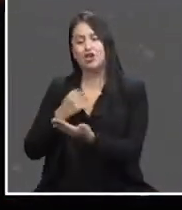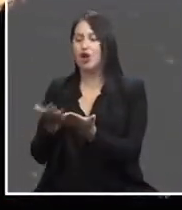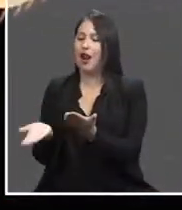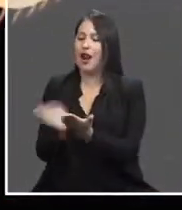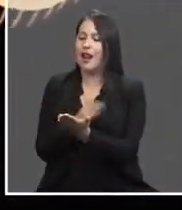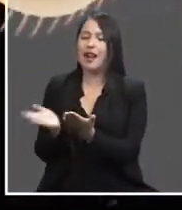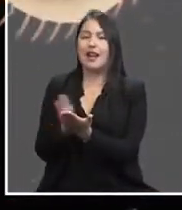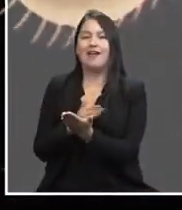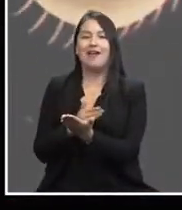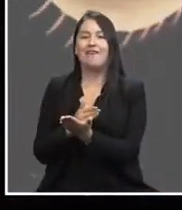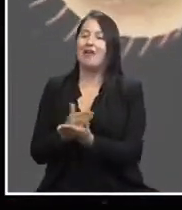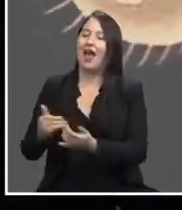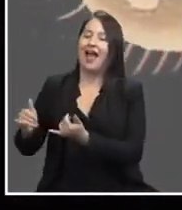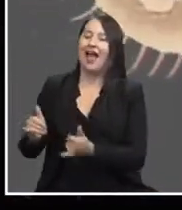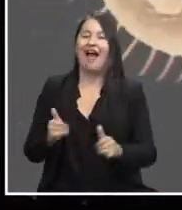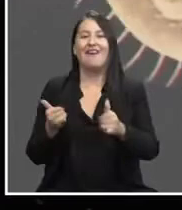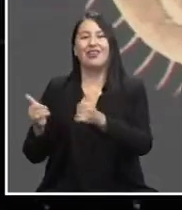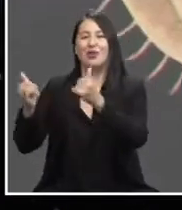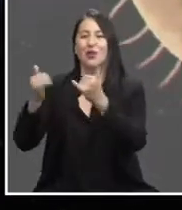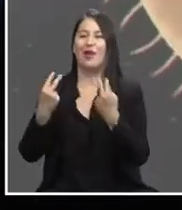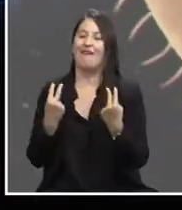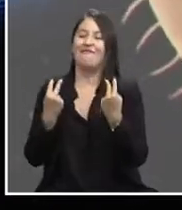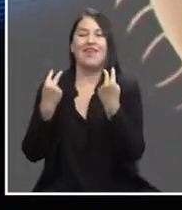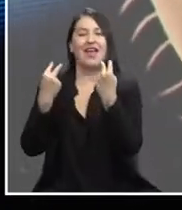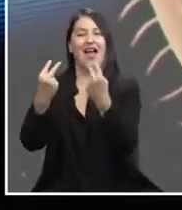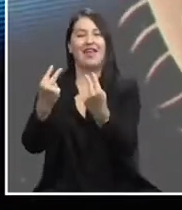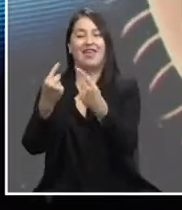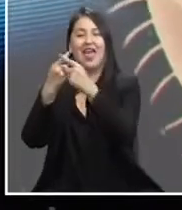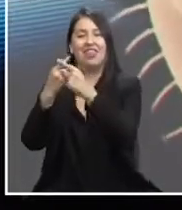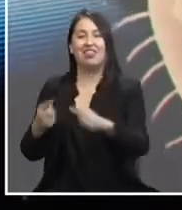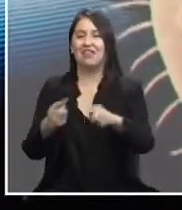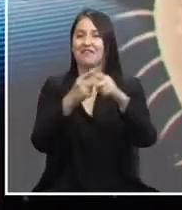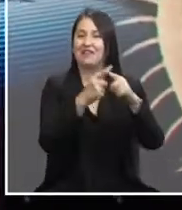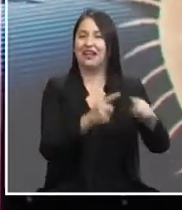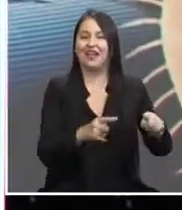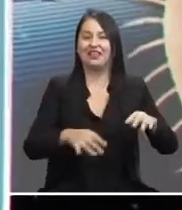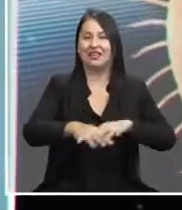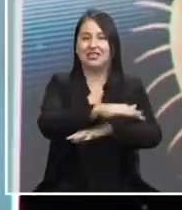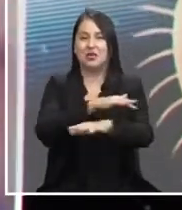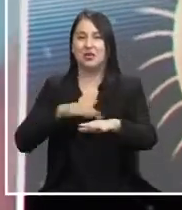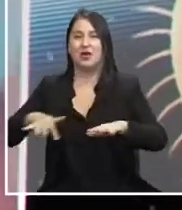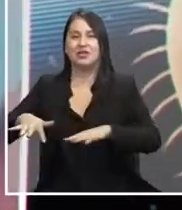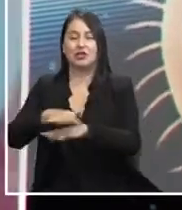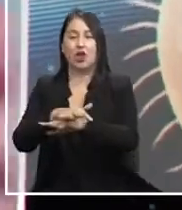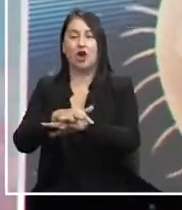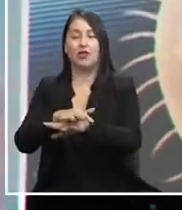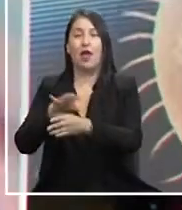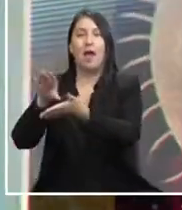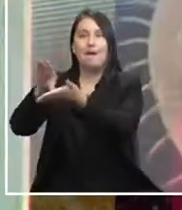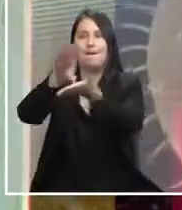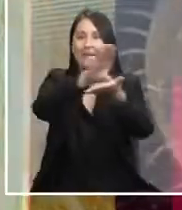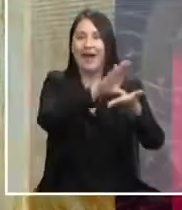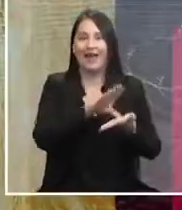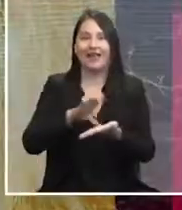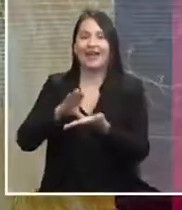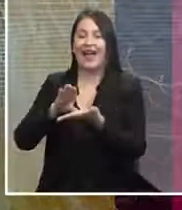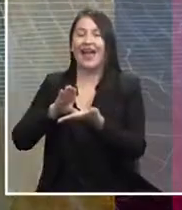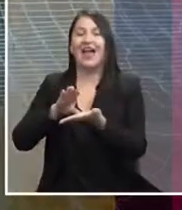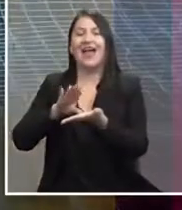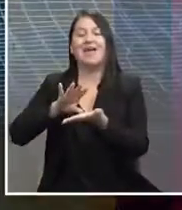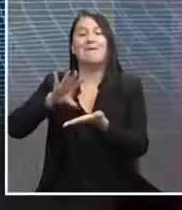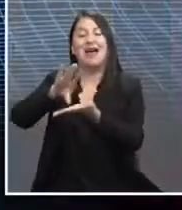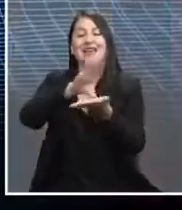uncharted continents into the unexplored regions of Africa, or to the distant and frozen